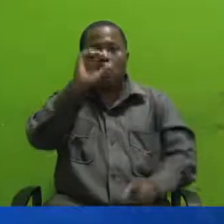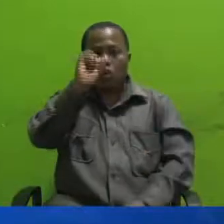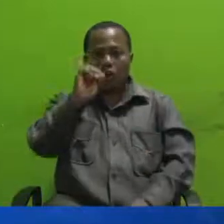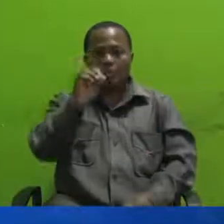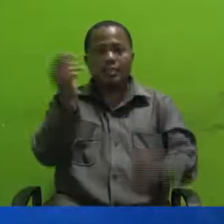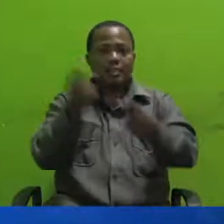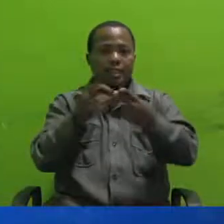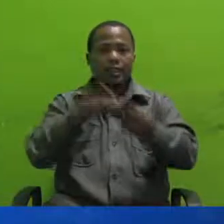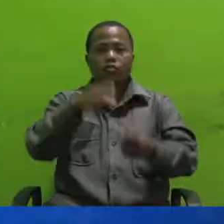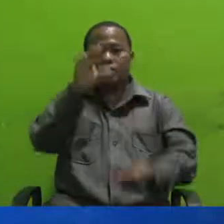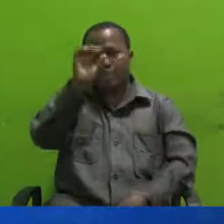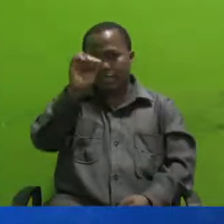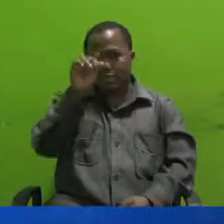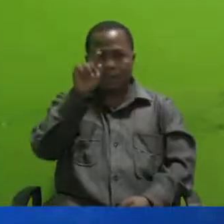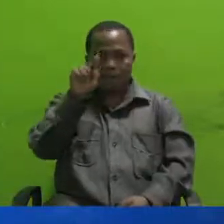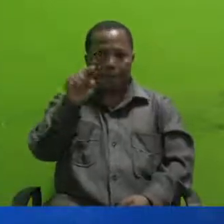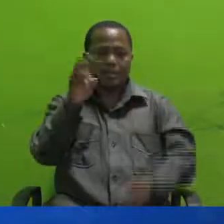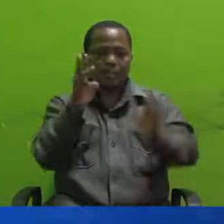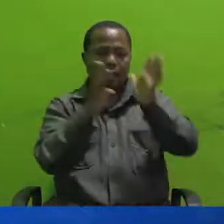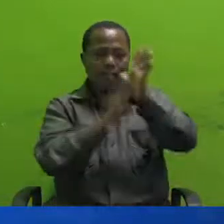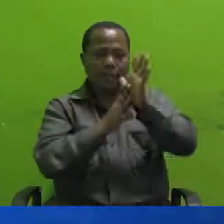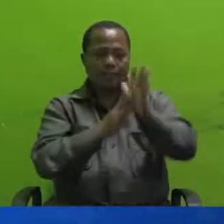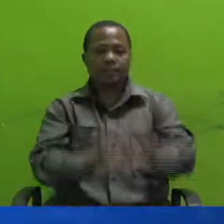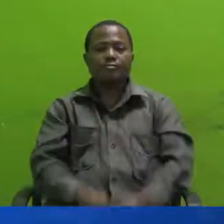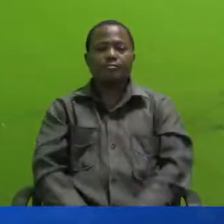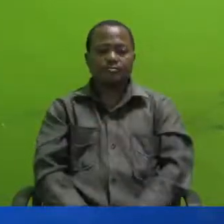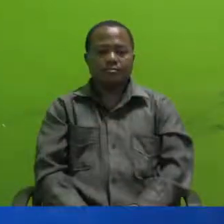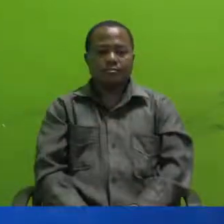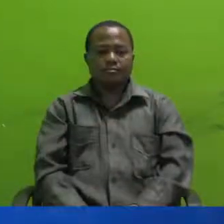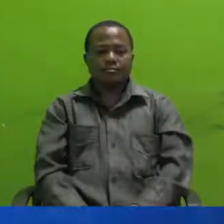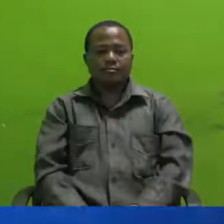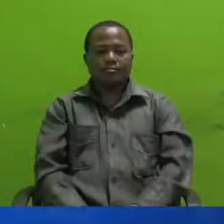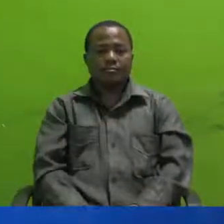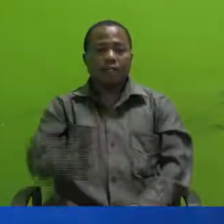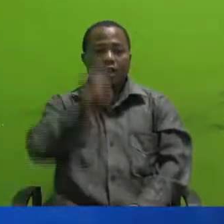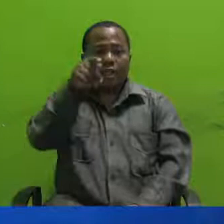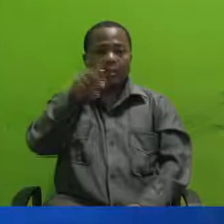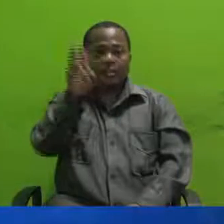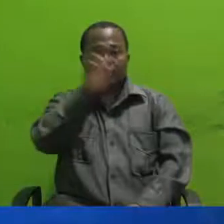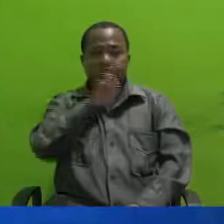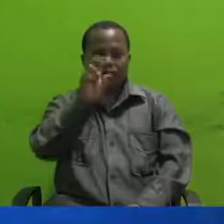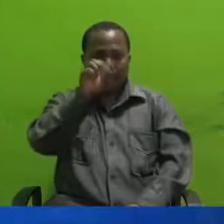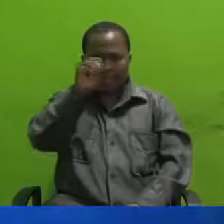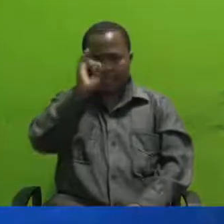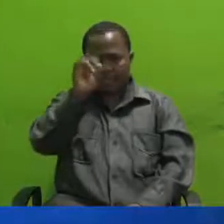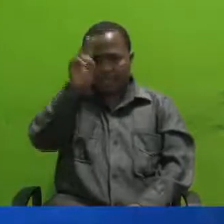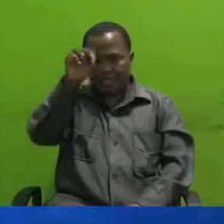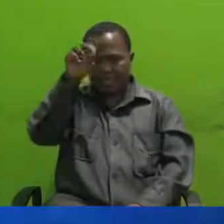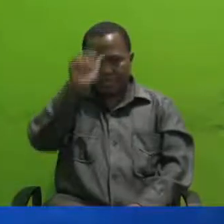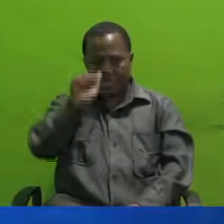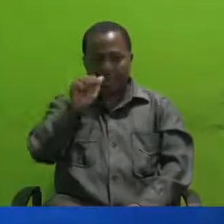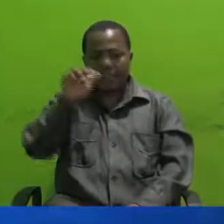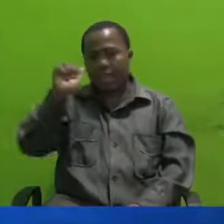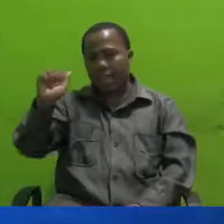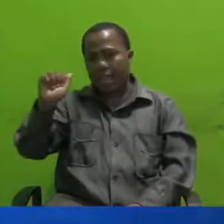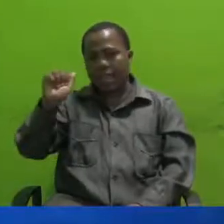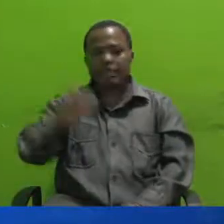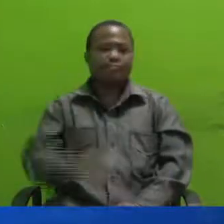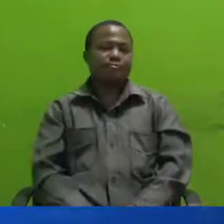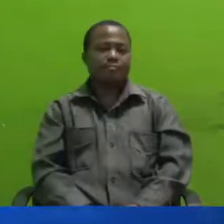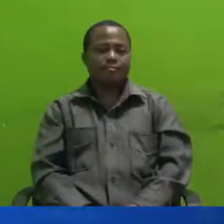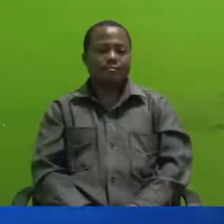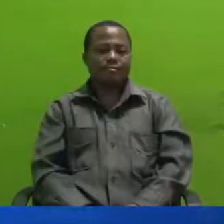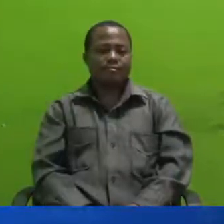is equal to 0.8. So we're supposed to find